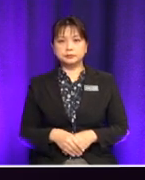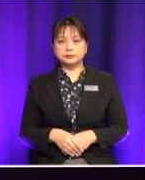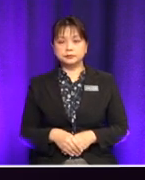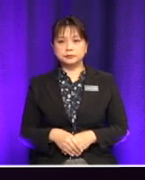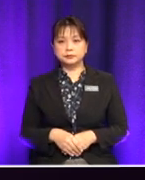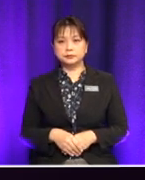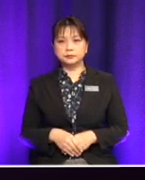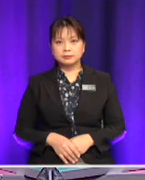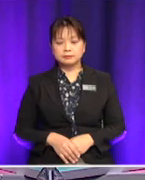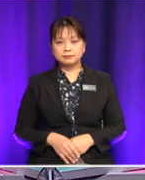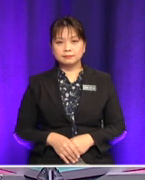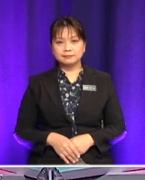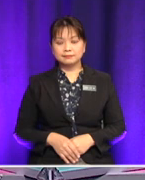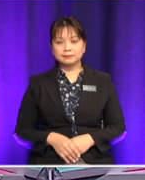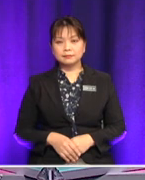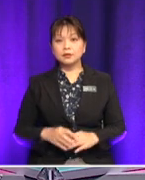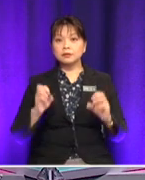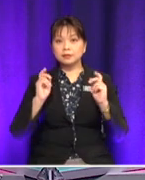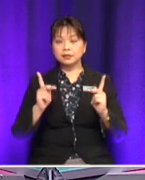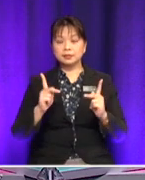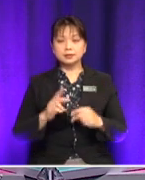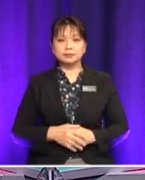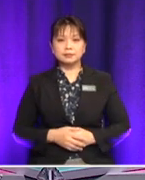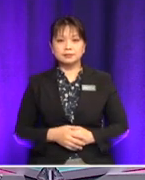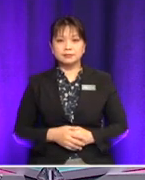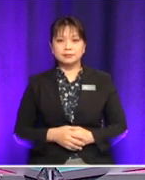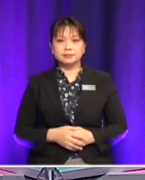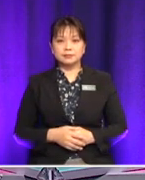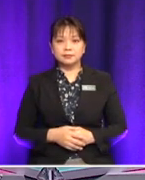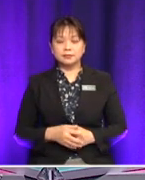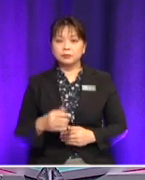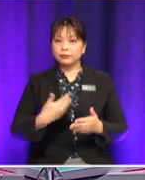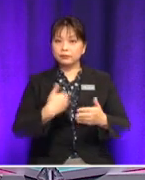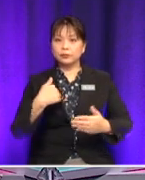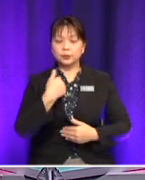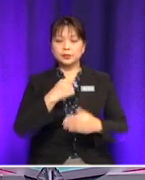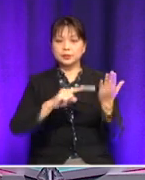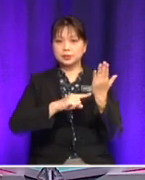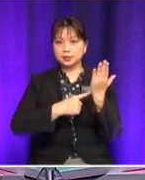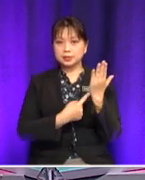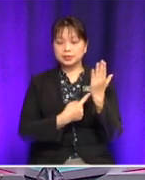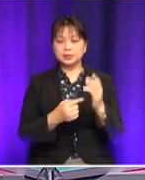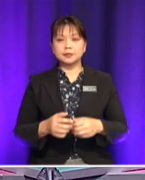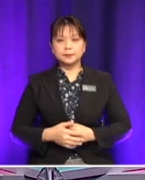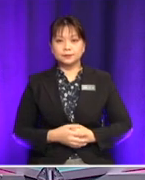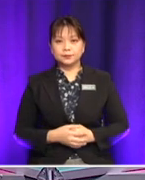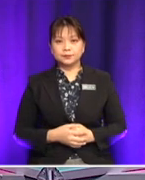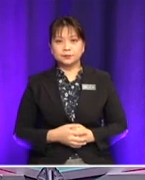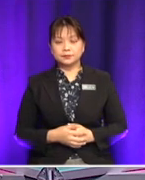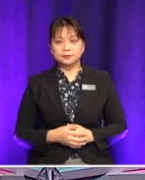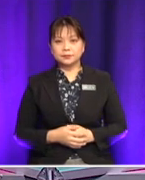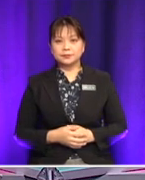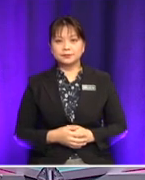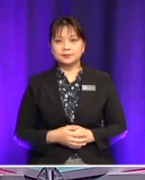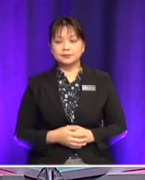All right, that's it. All right, now girls and boys, viewers out there, before we start answering, having our friends back here to share their